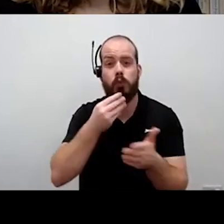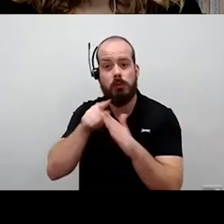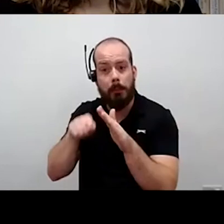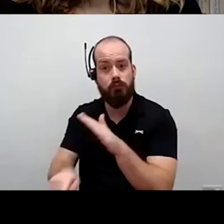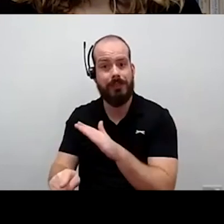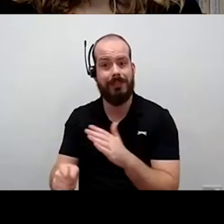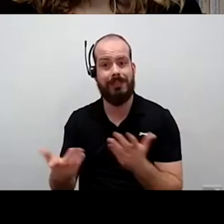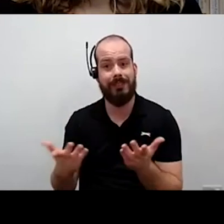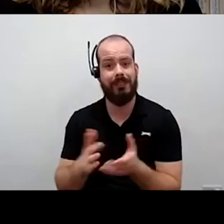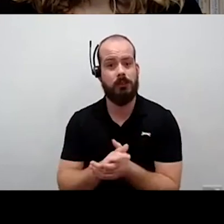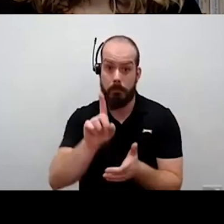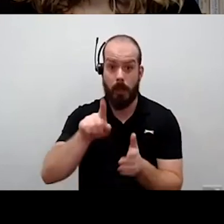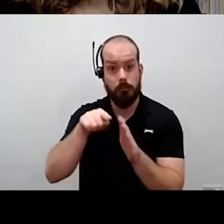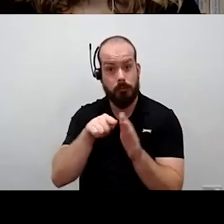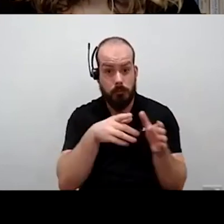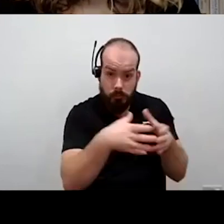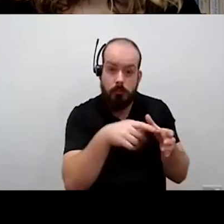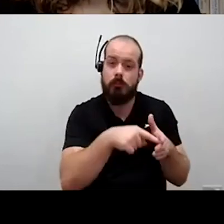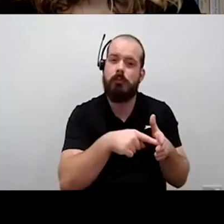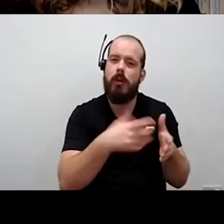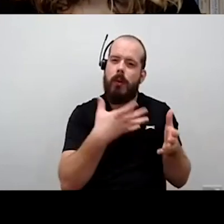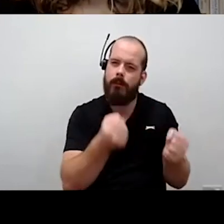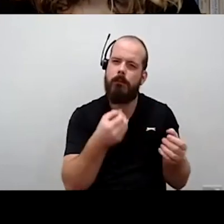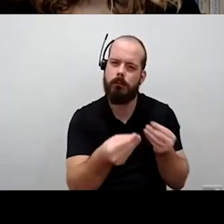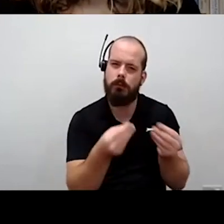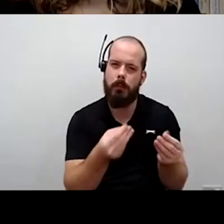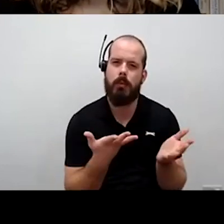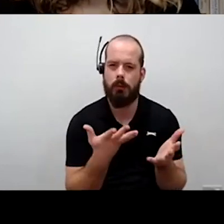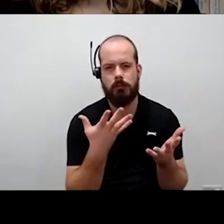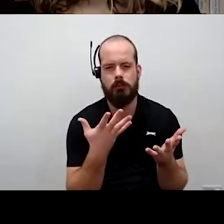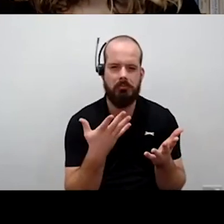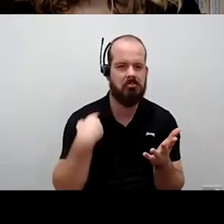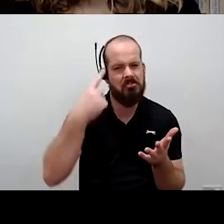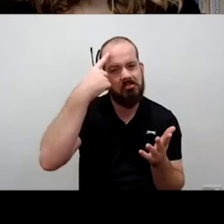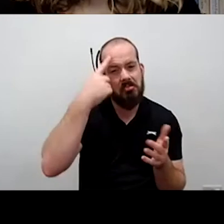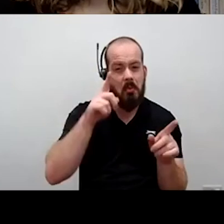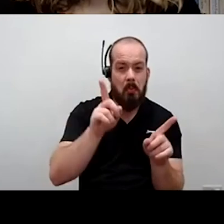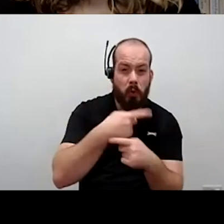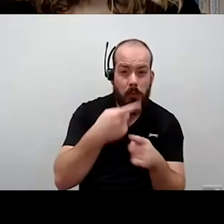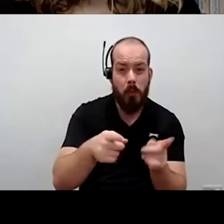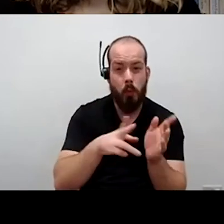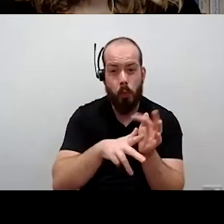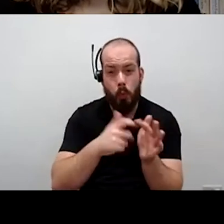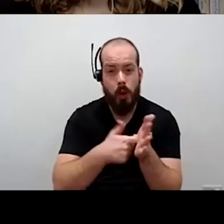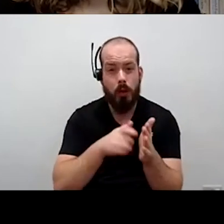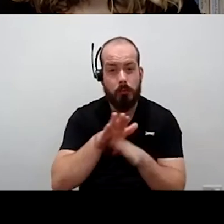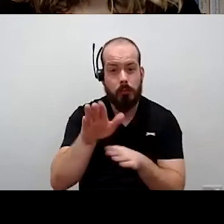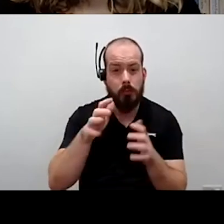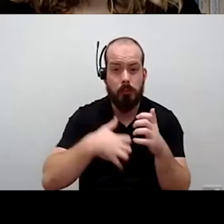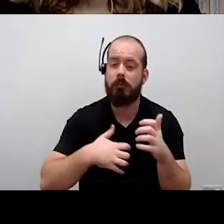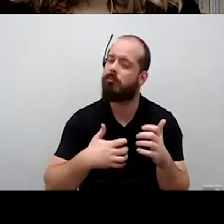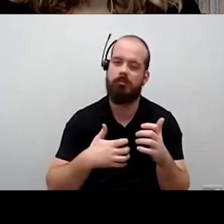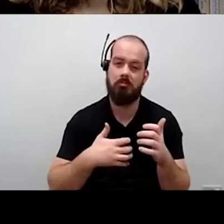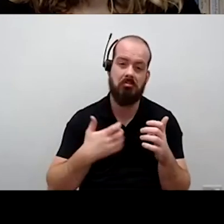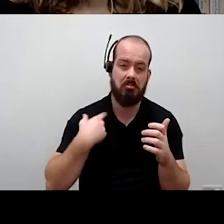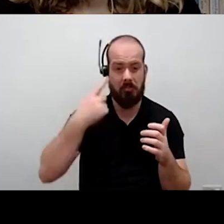though, to be fair, are more flexible. So, it's not impossible, I would say, but the cultures of the two are probably much more important than even